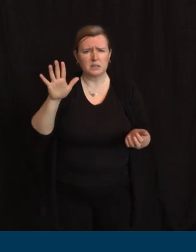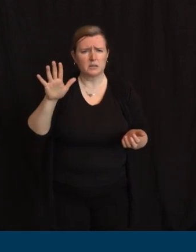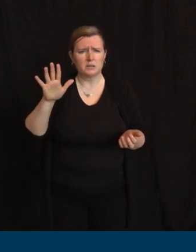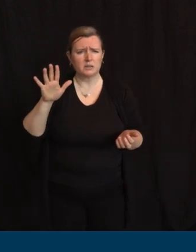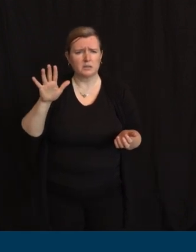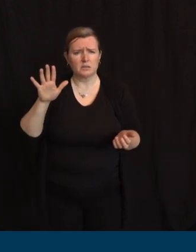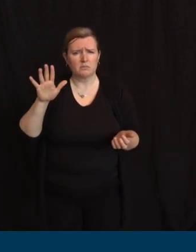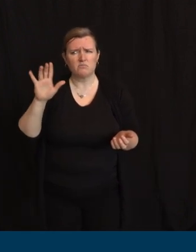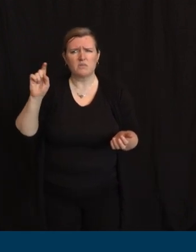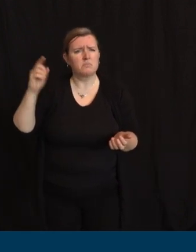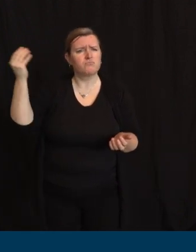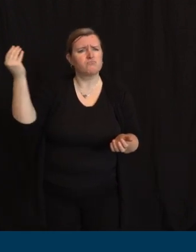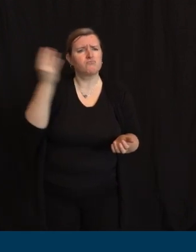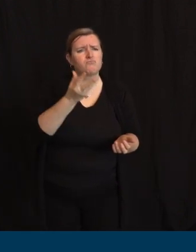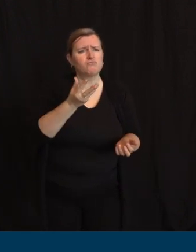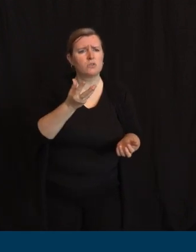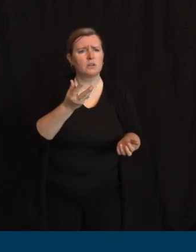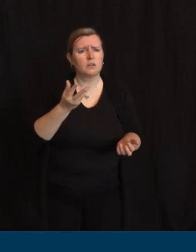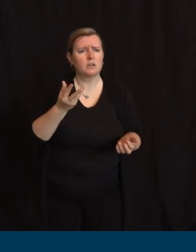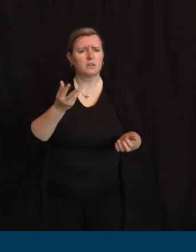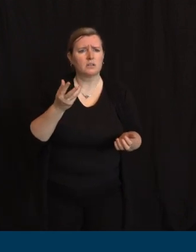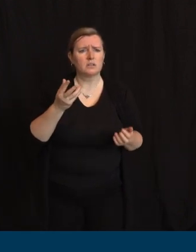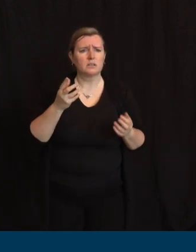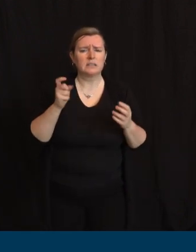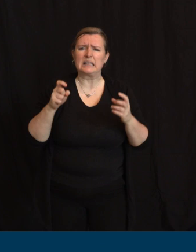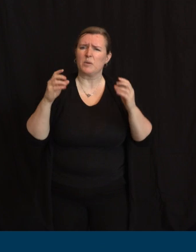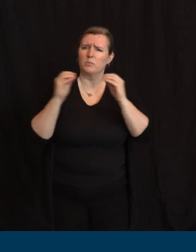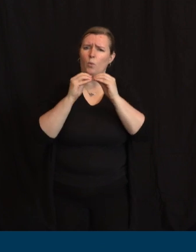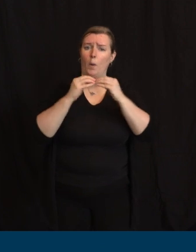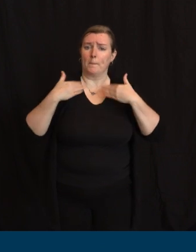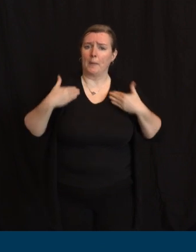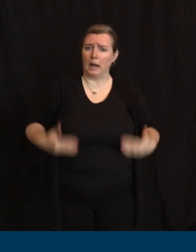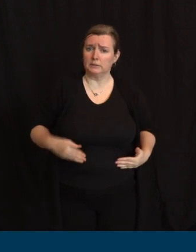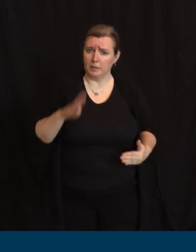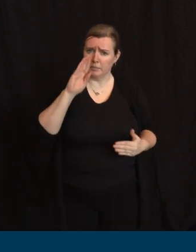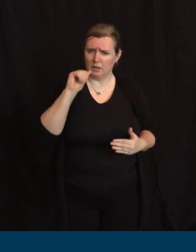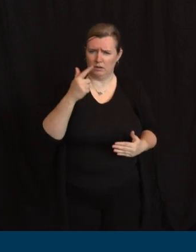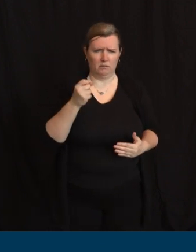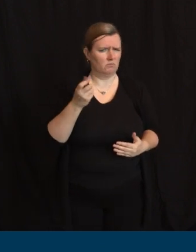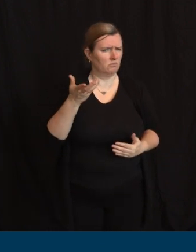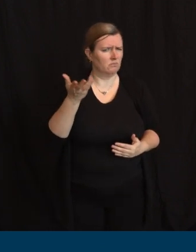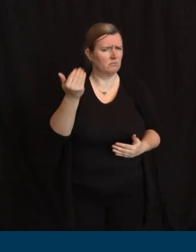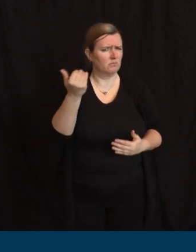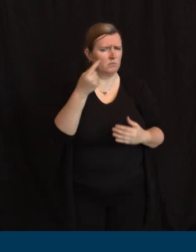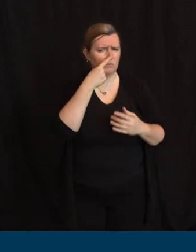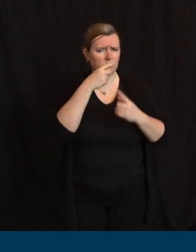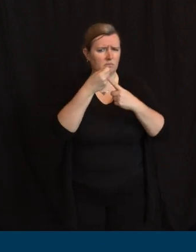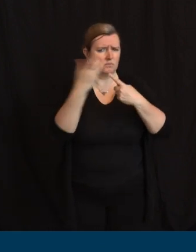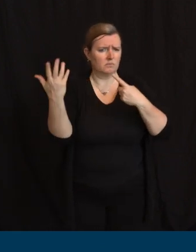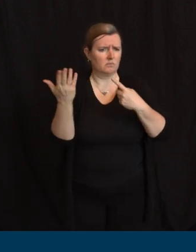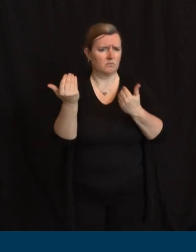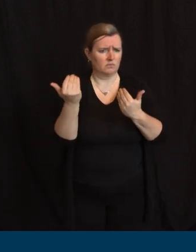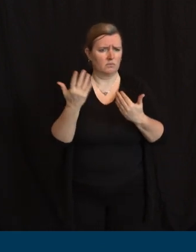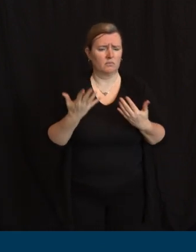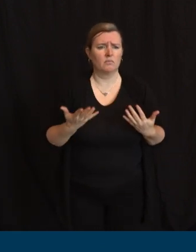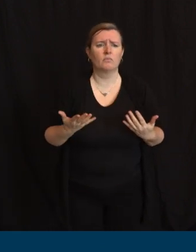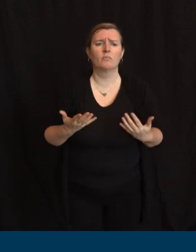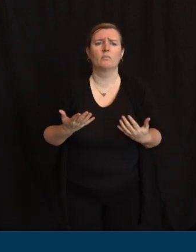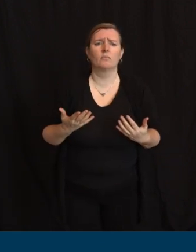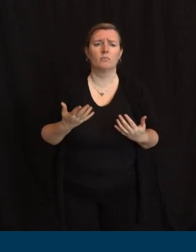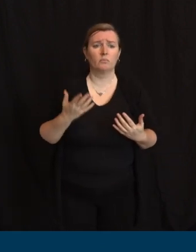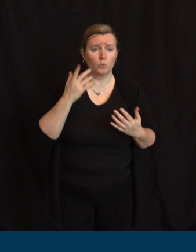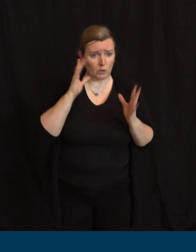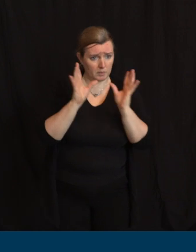holding a press conference, as you mentioned, with governors later today to ask when they expect to reopen their states. What are you going to tell him? And if other